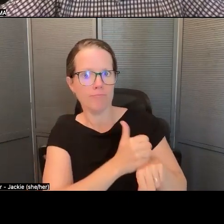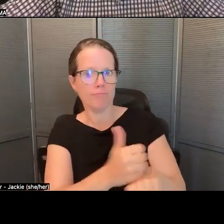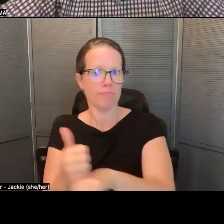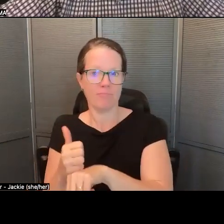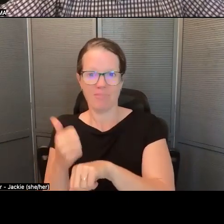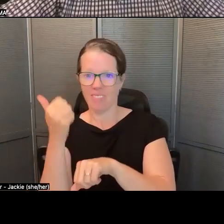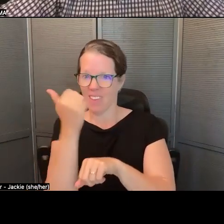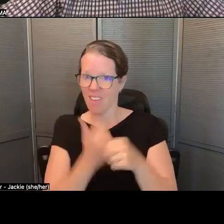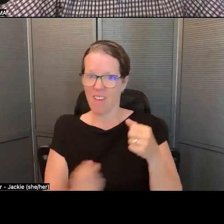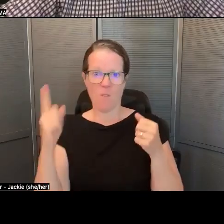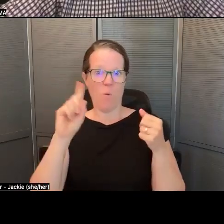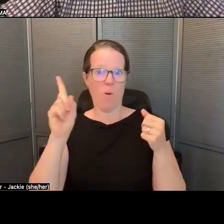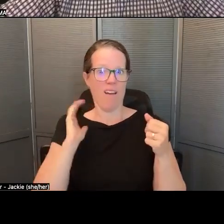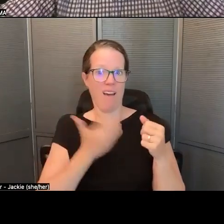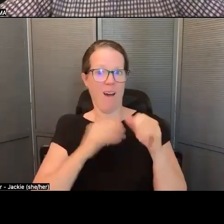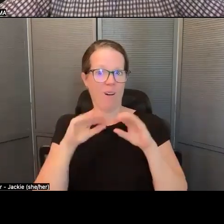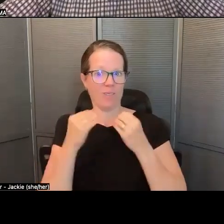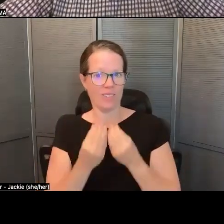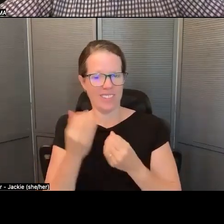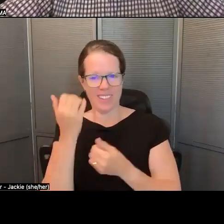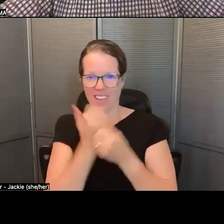service.